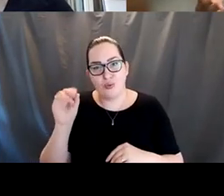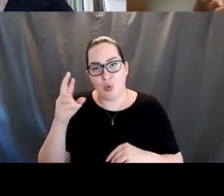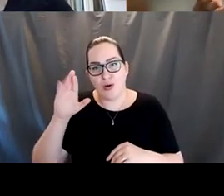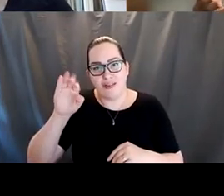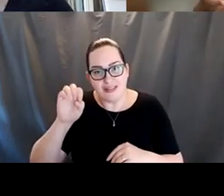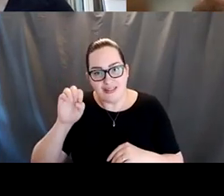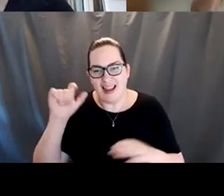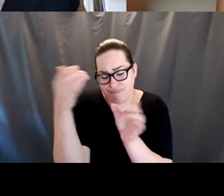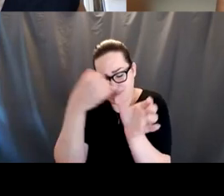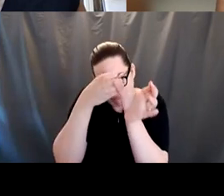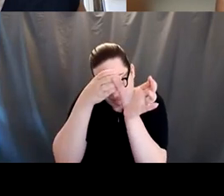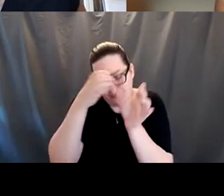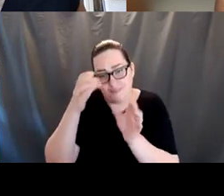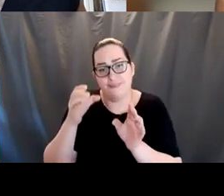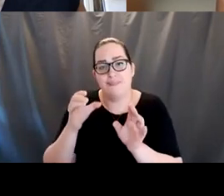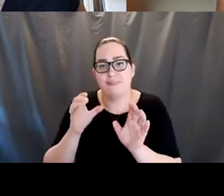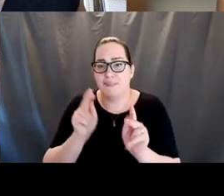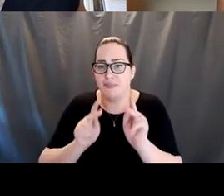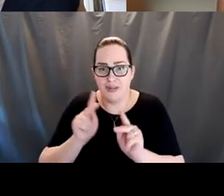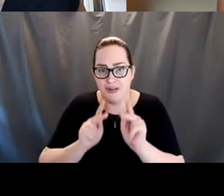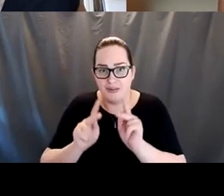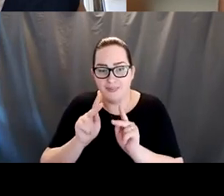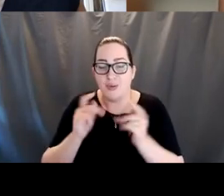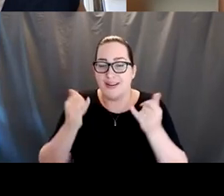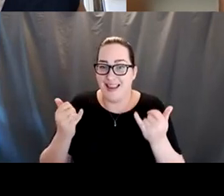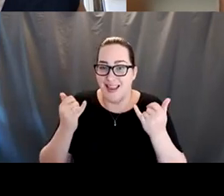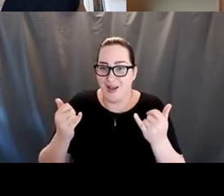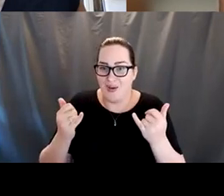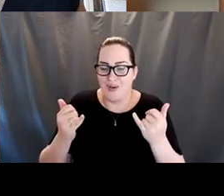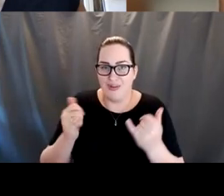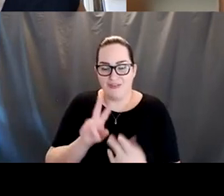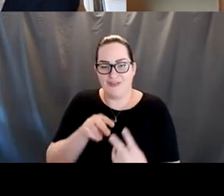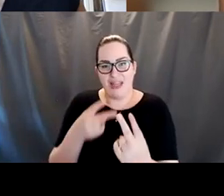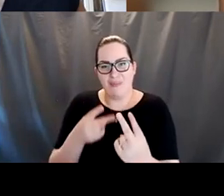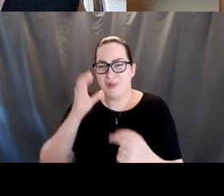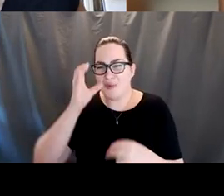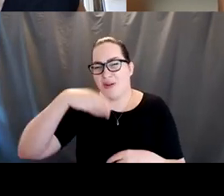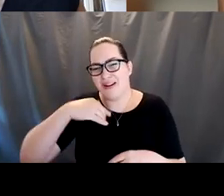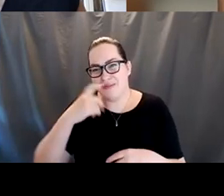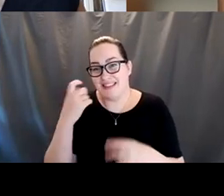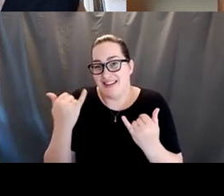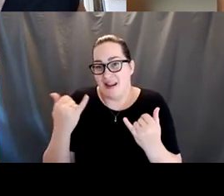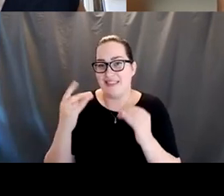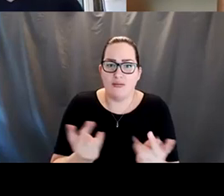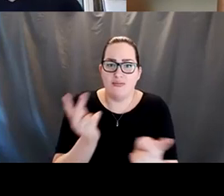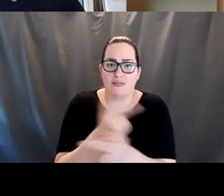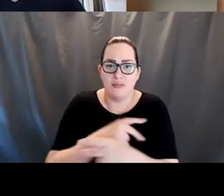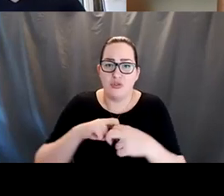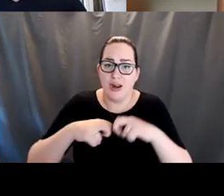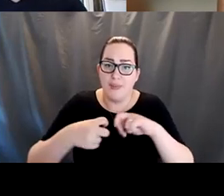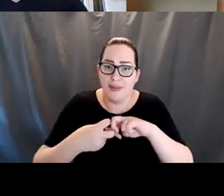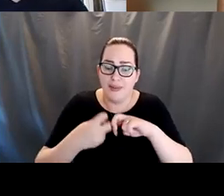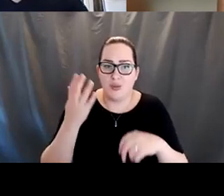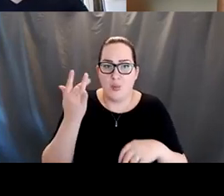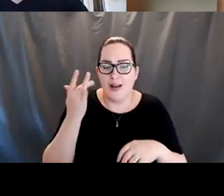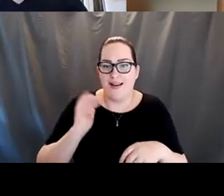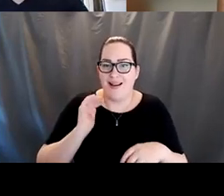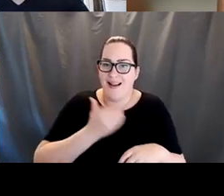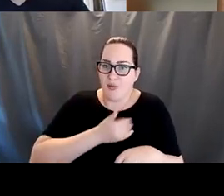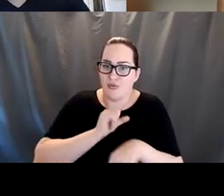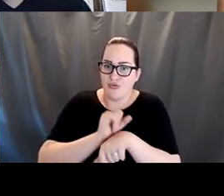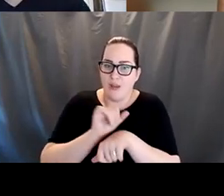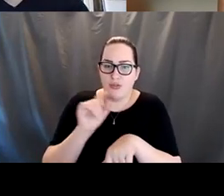of money in my career and not just laid it out, but just not gotten it back. So I've had to do other work to kind of support that. But when I think a story